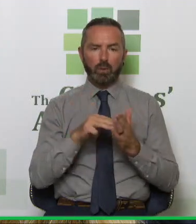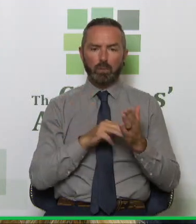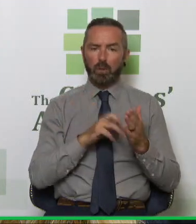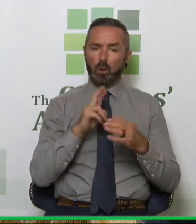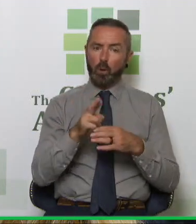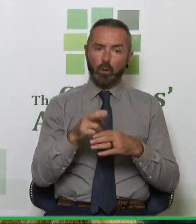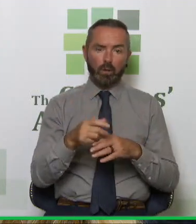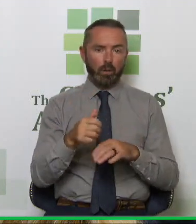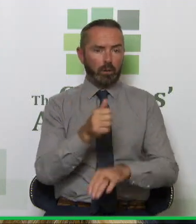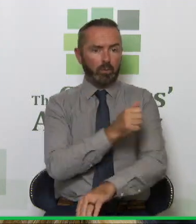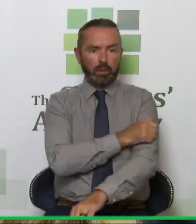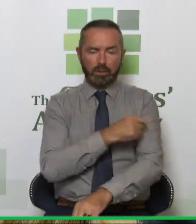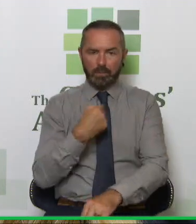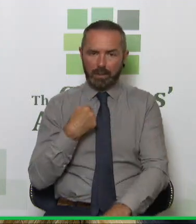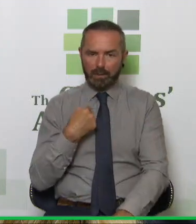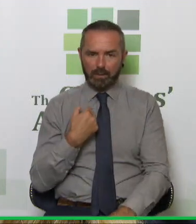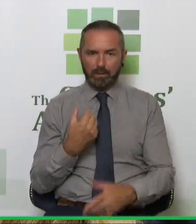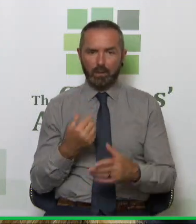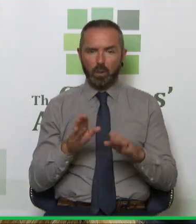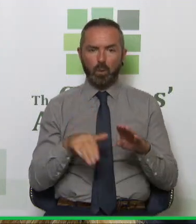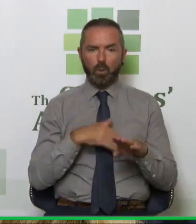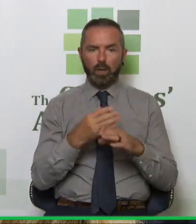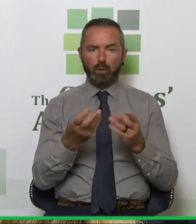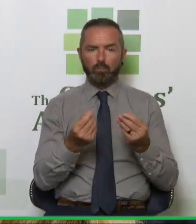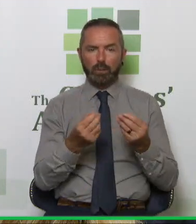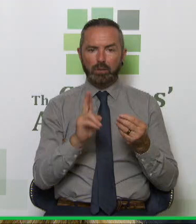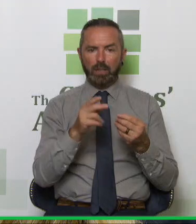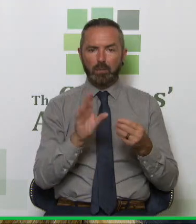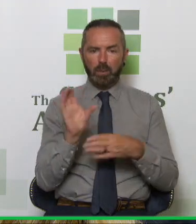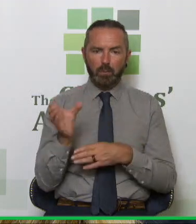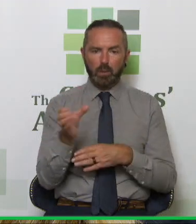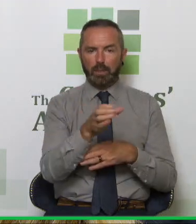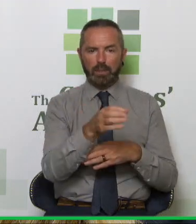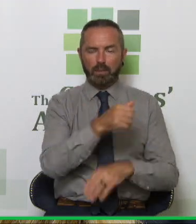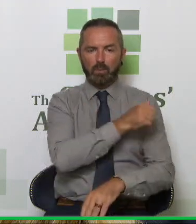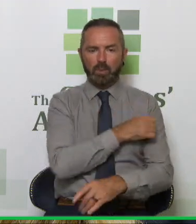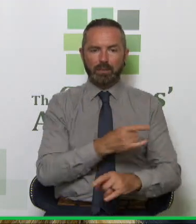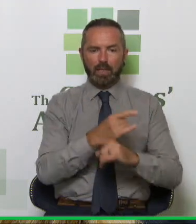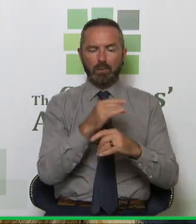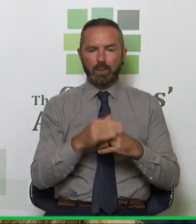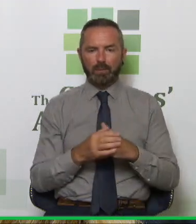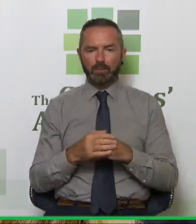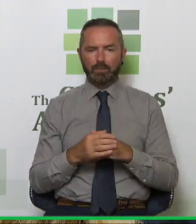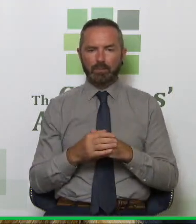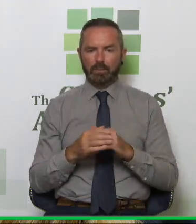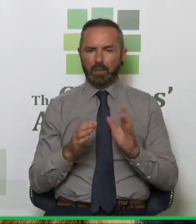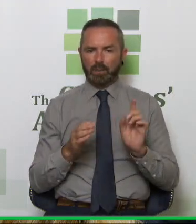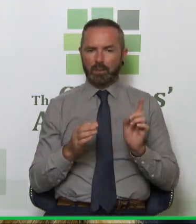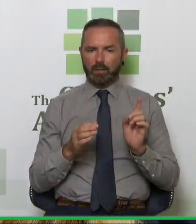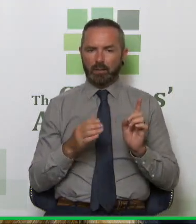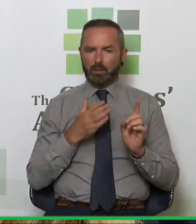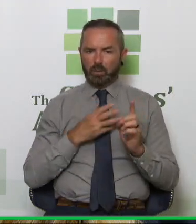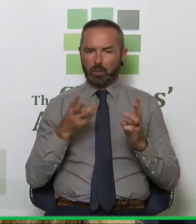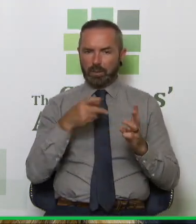or indeed to prison, where resources could be put into the prison to help people. Now, I want to address just the thing